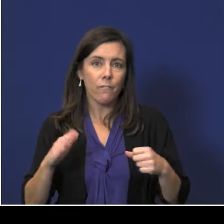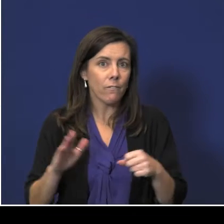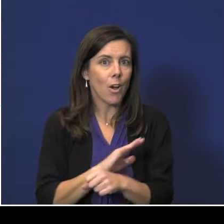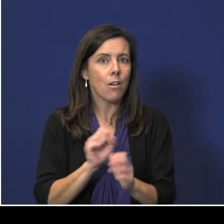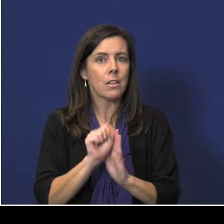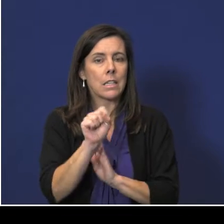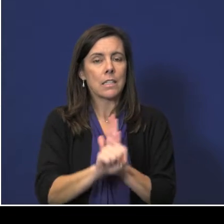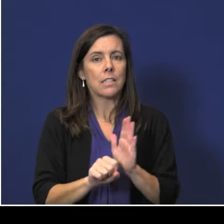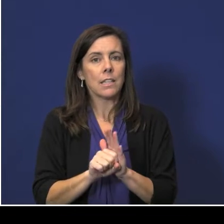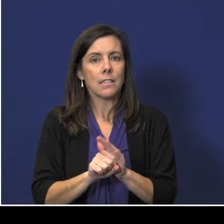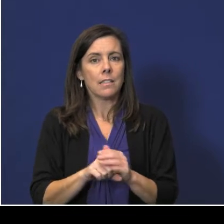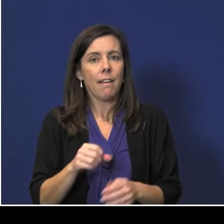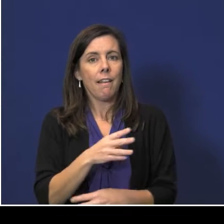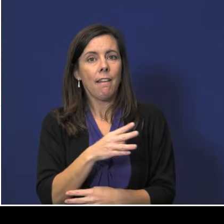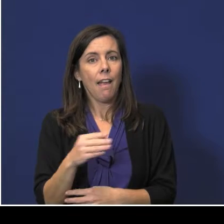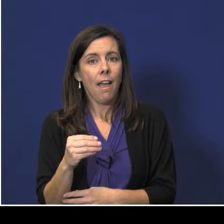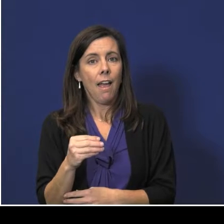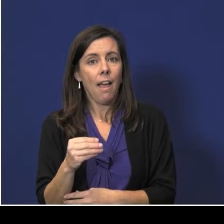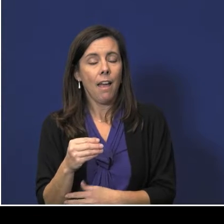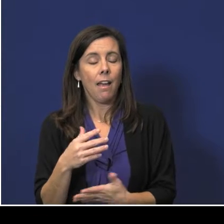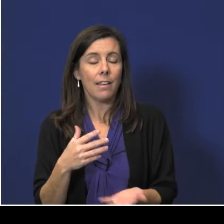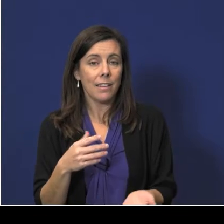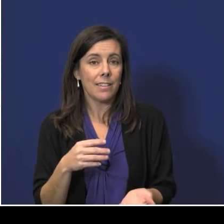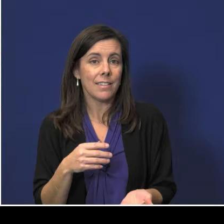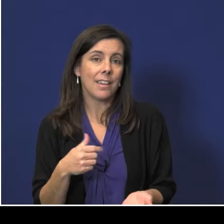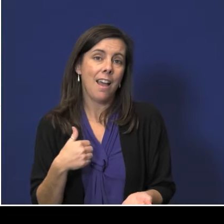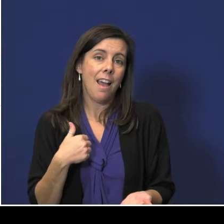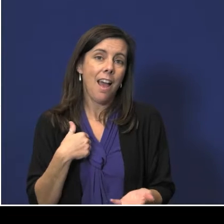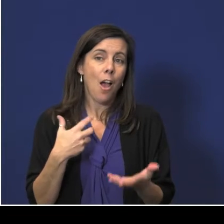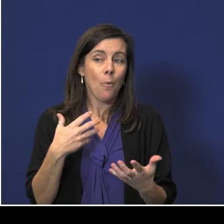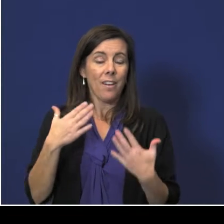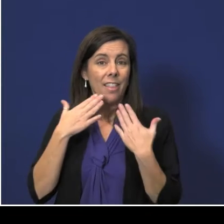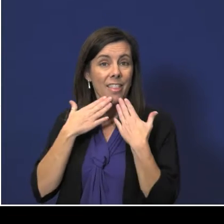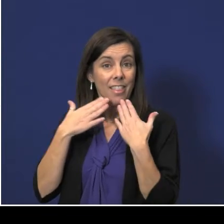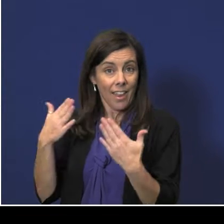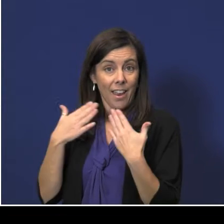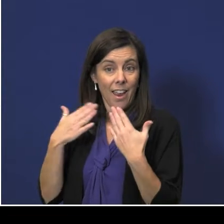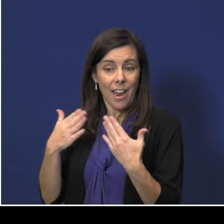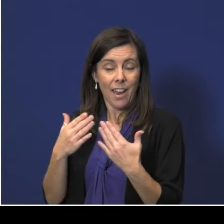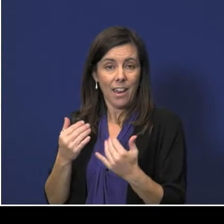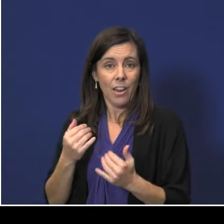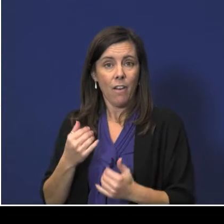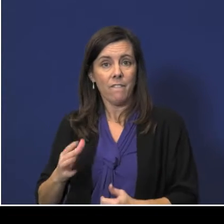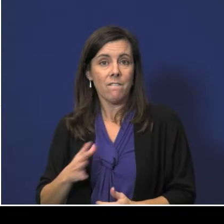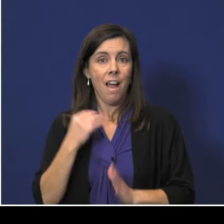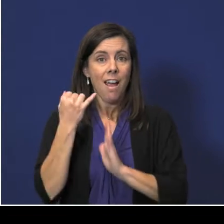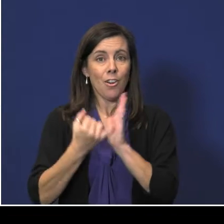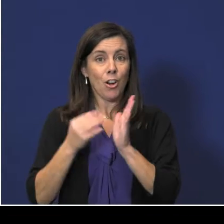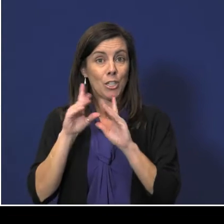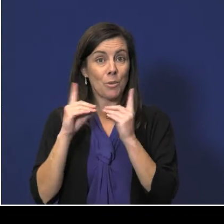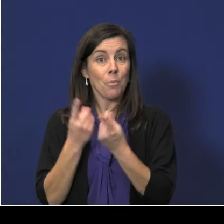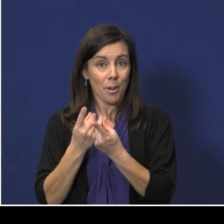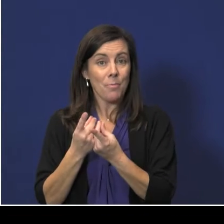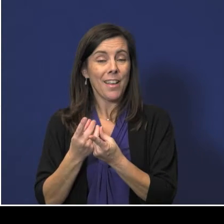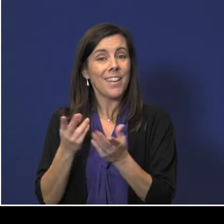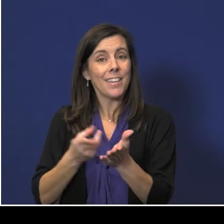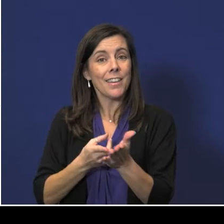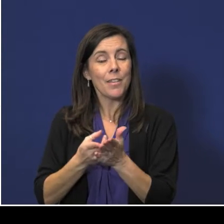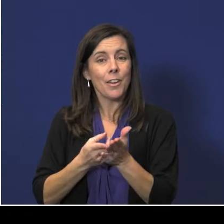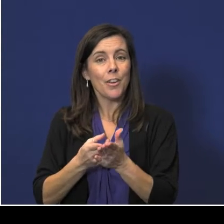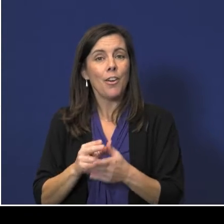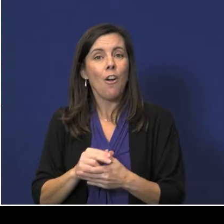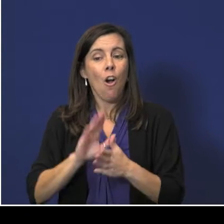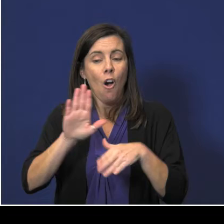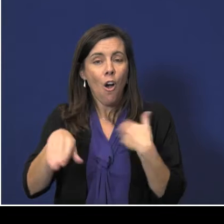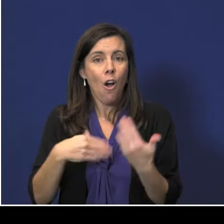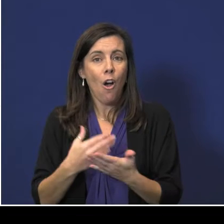And certainly I would be remiss if I didn't thank our fine arts department for making sure that all